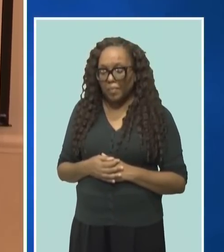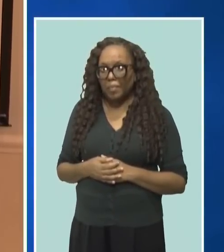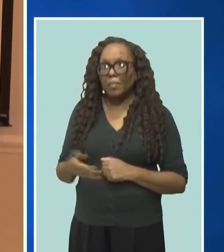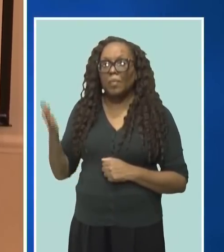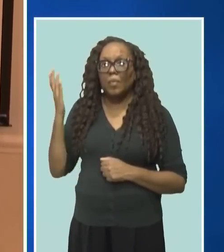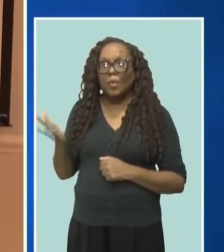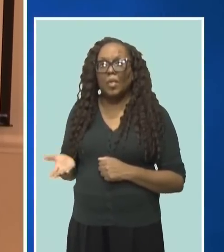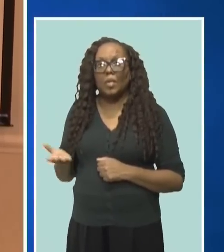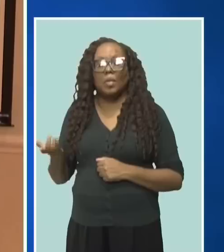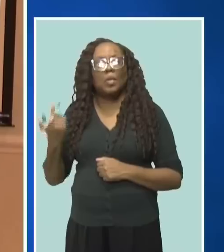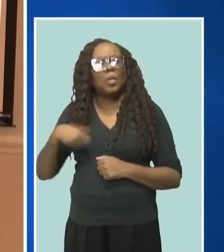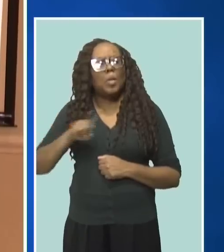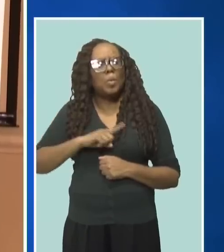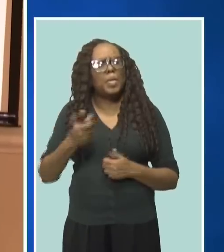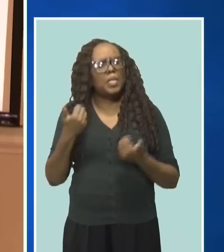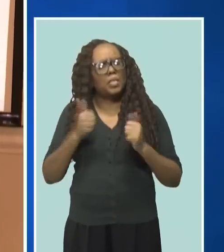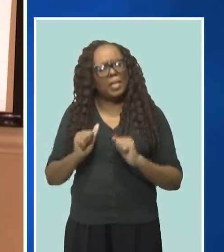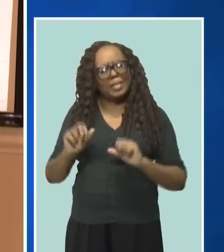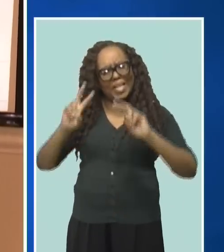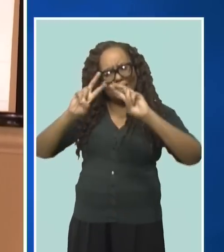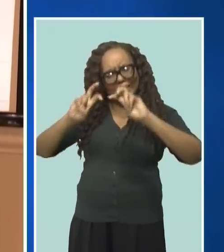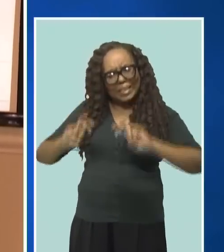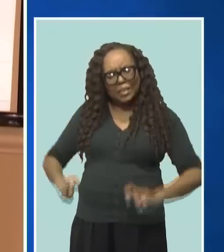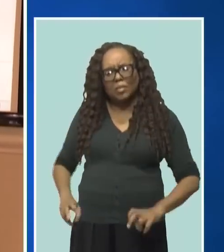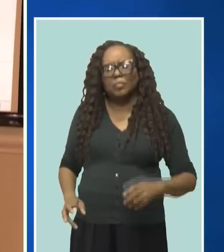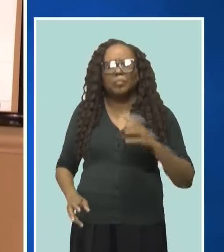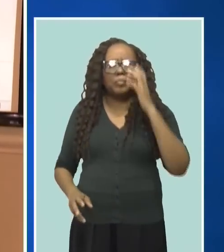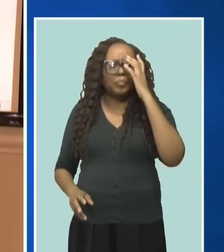broader scale, is how can we